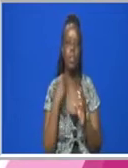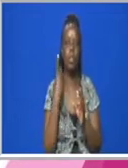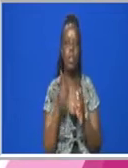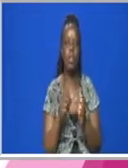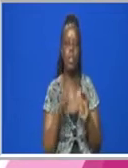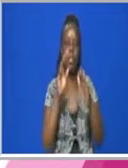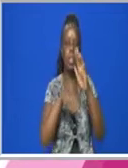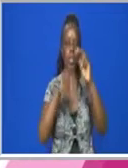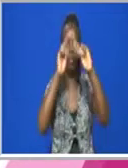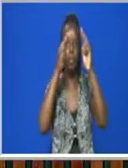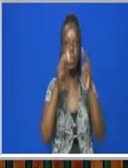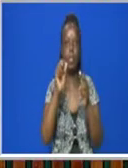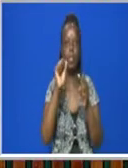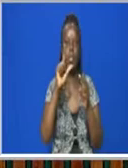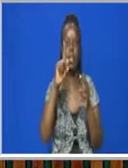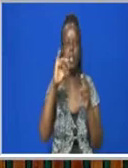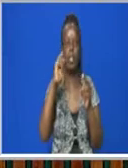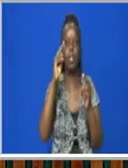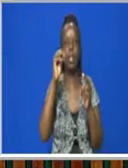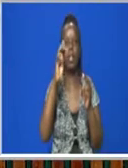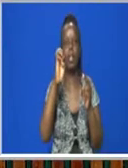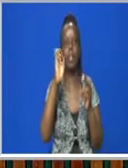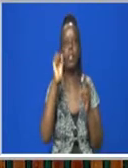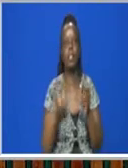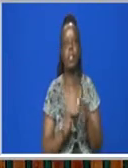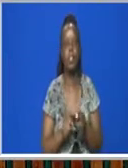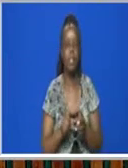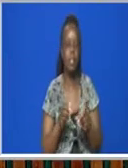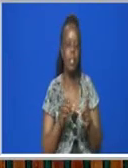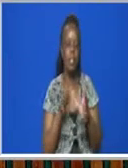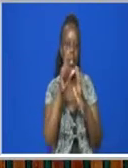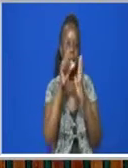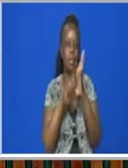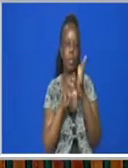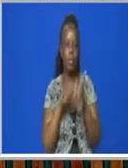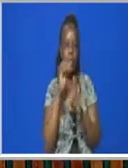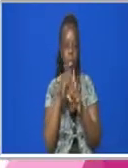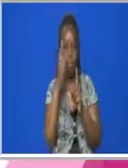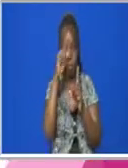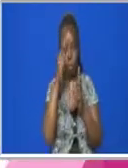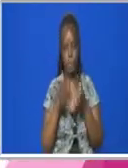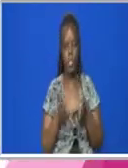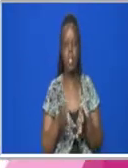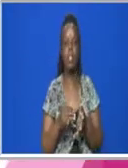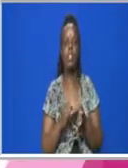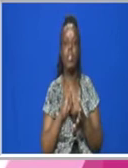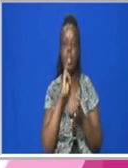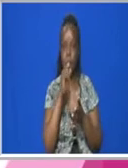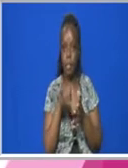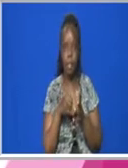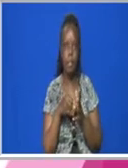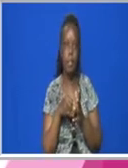is alkynes. Welcome. Let's look at the lesson objectives. By the end of the lesson